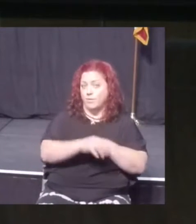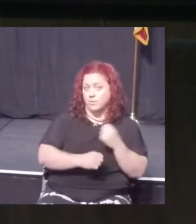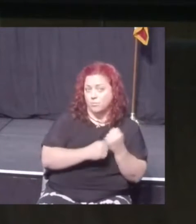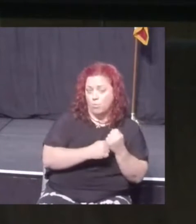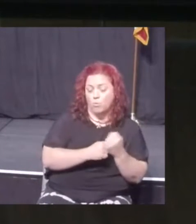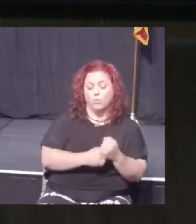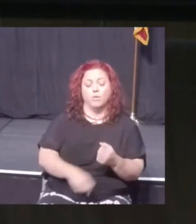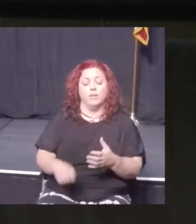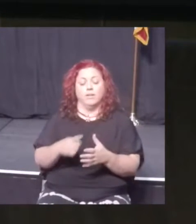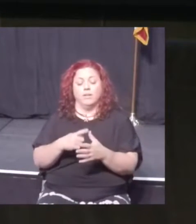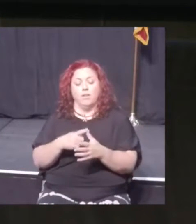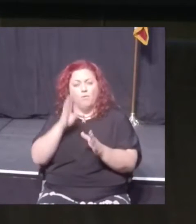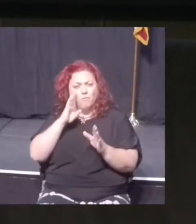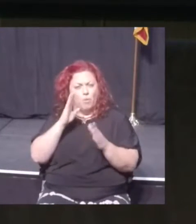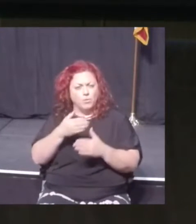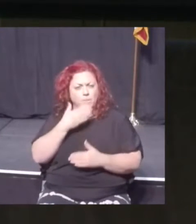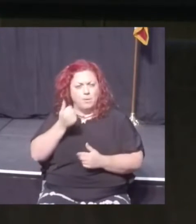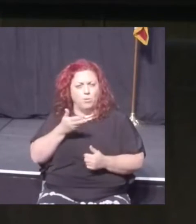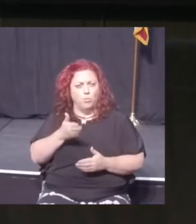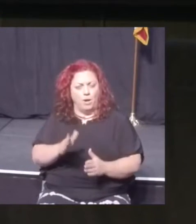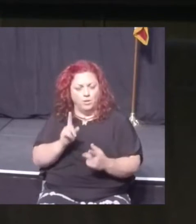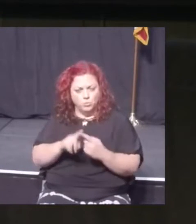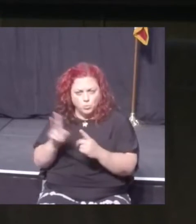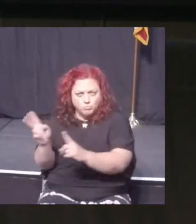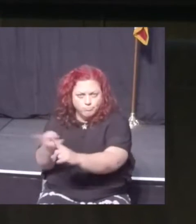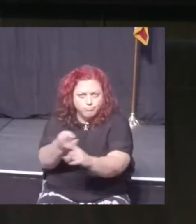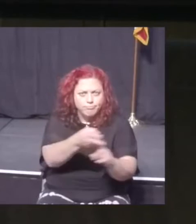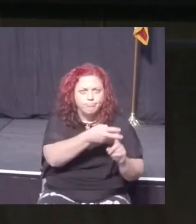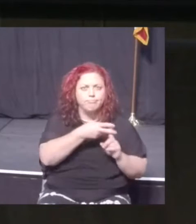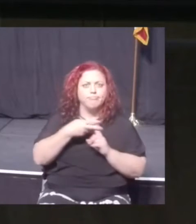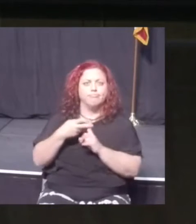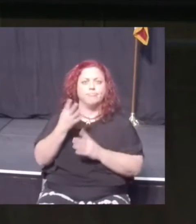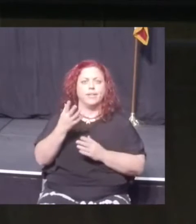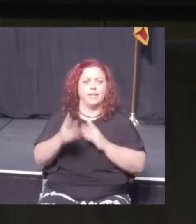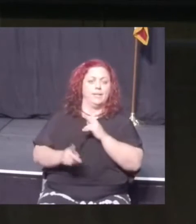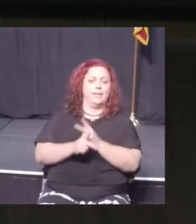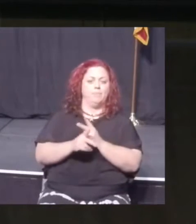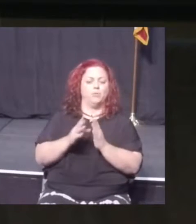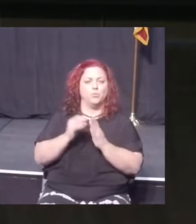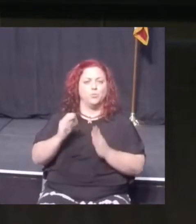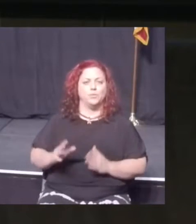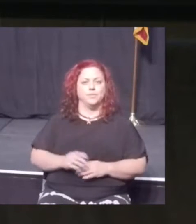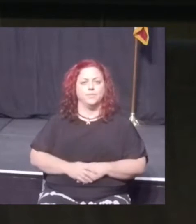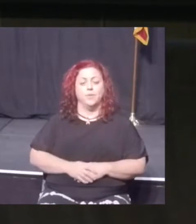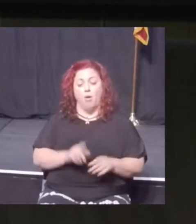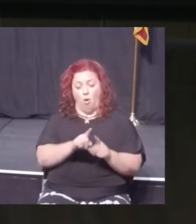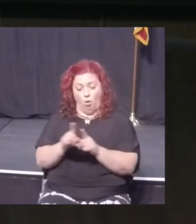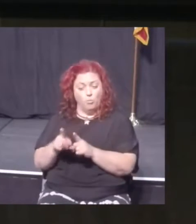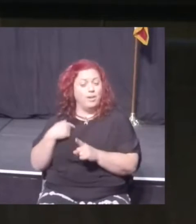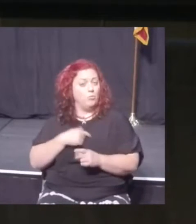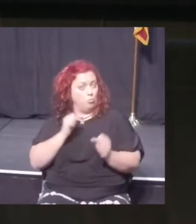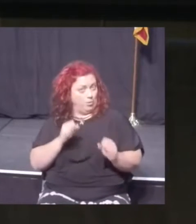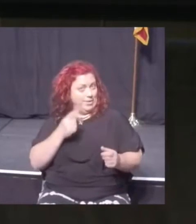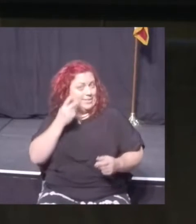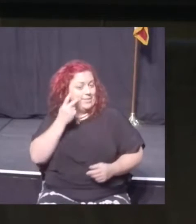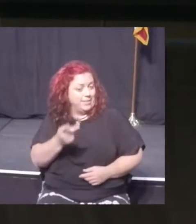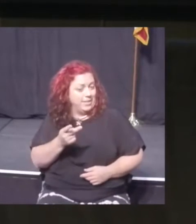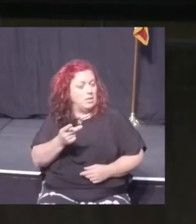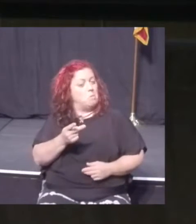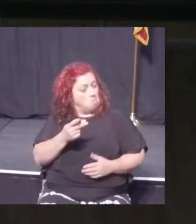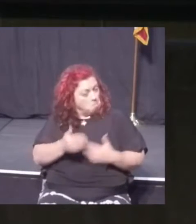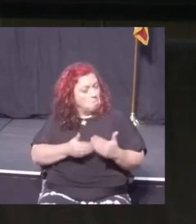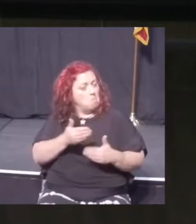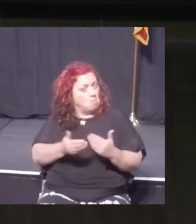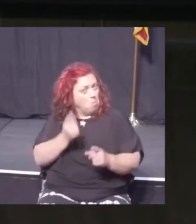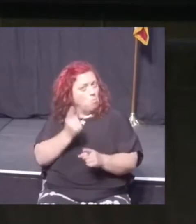better connect, engage, and retain students. We are already seeing early indicators that we are on the right